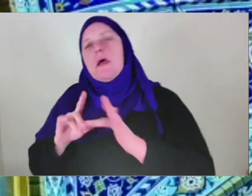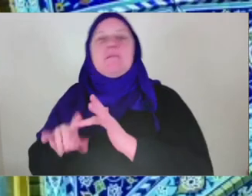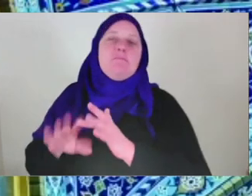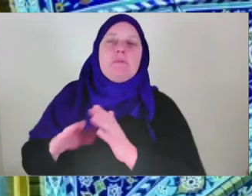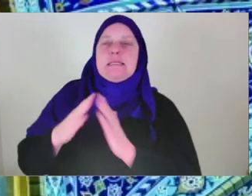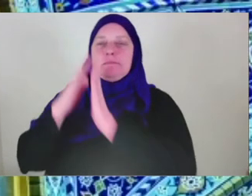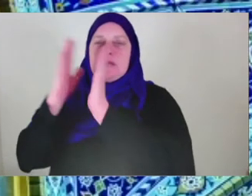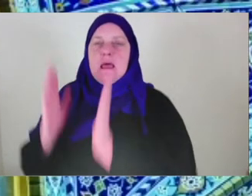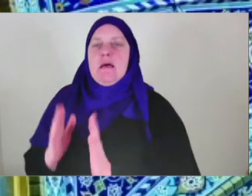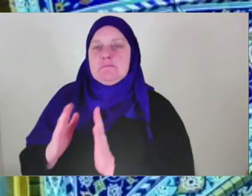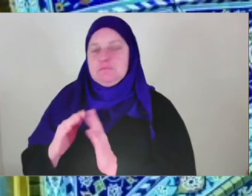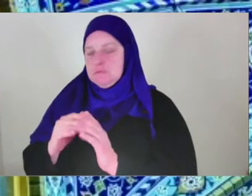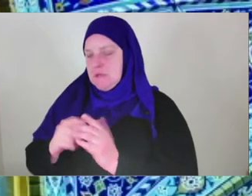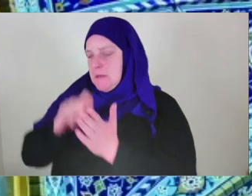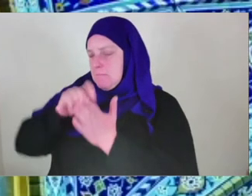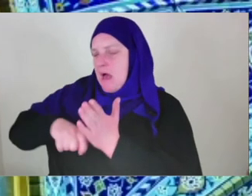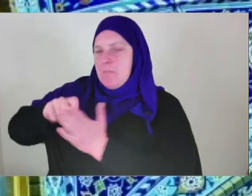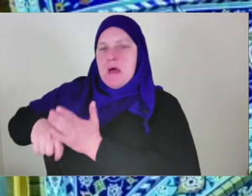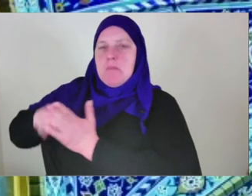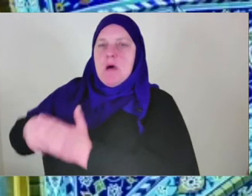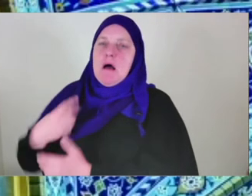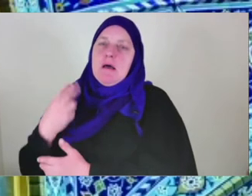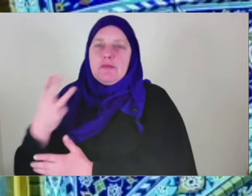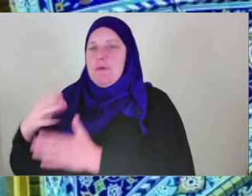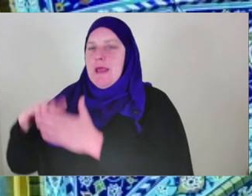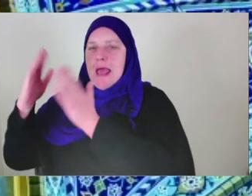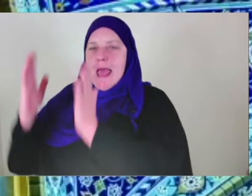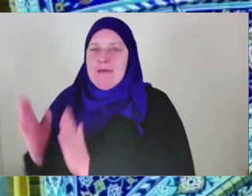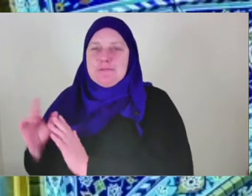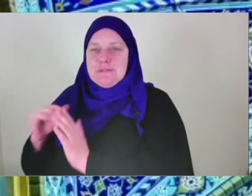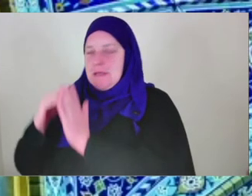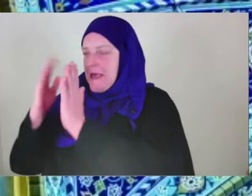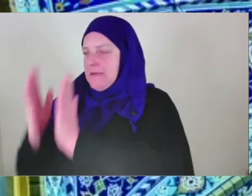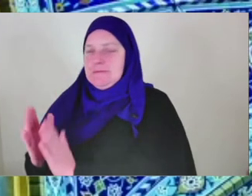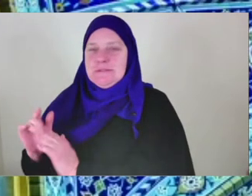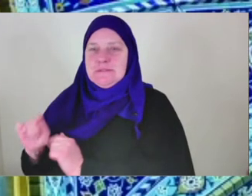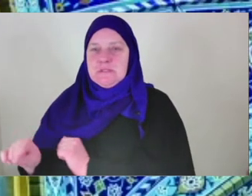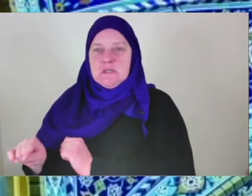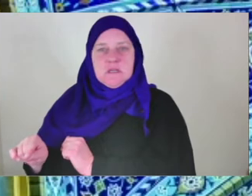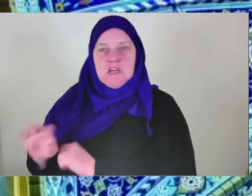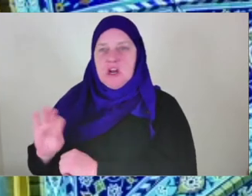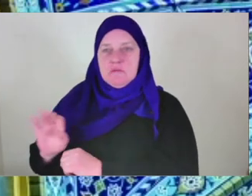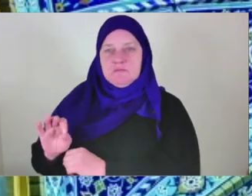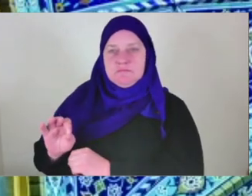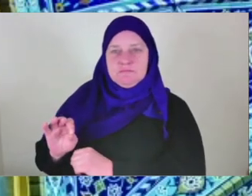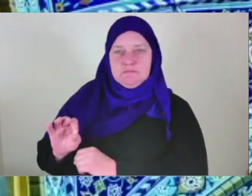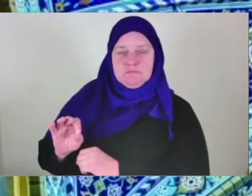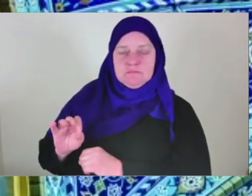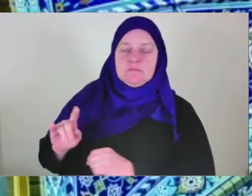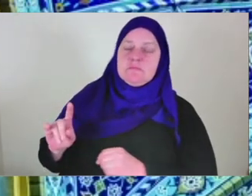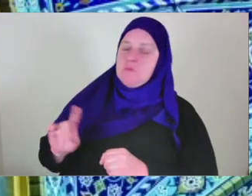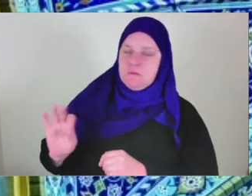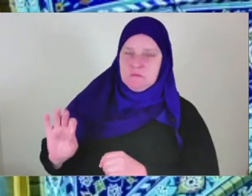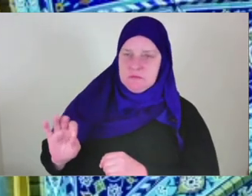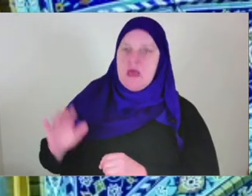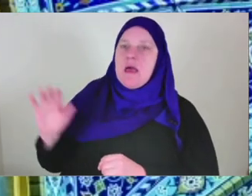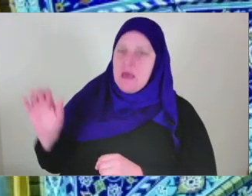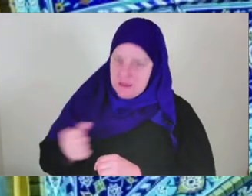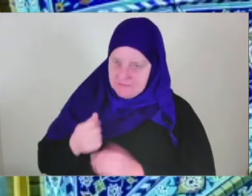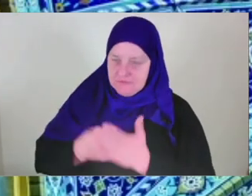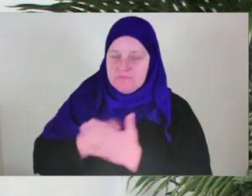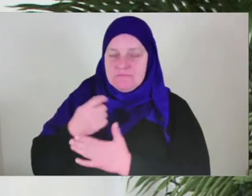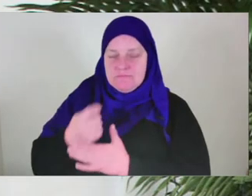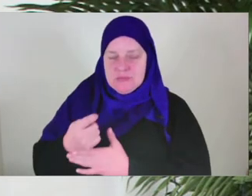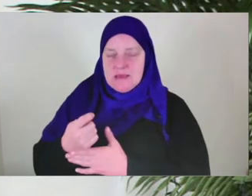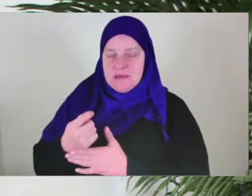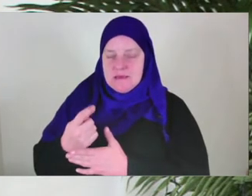Barakallah fi Ahsan. Yes, yes. No, sometimes we become oblivious of. Yes, that's for the living expenses. Yep. Excellent. Living home.